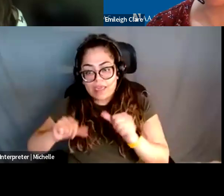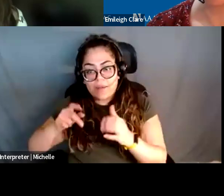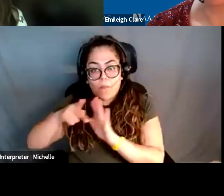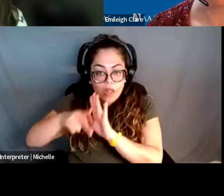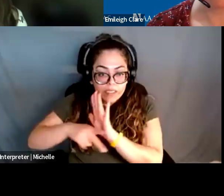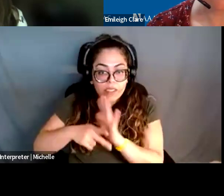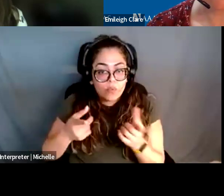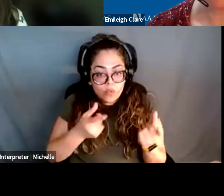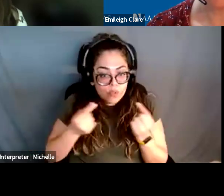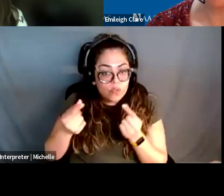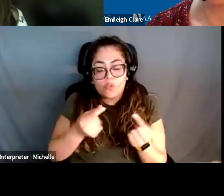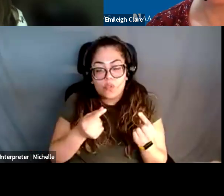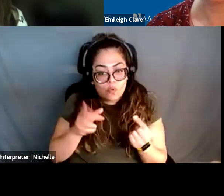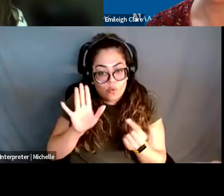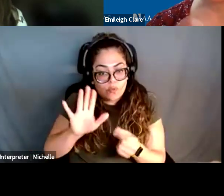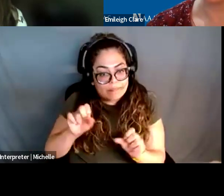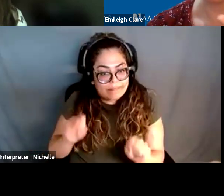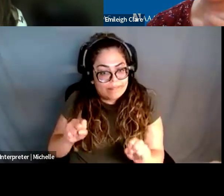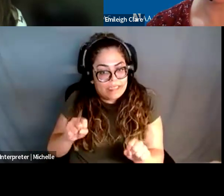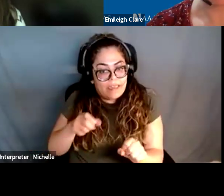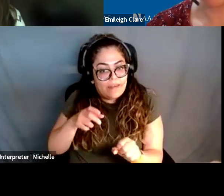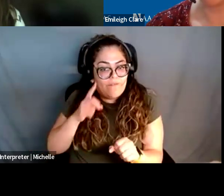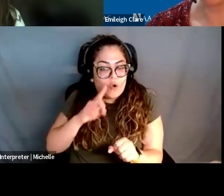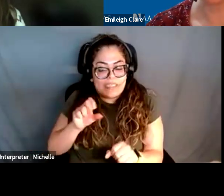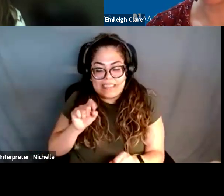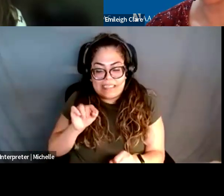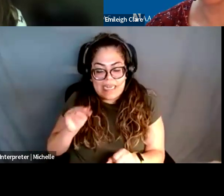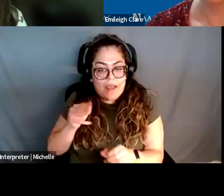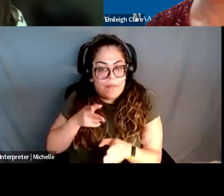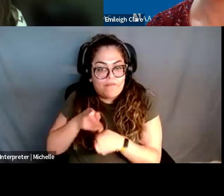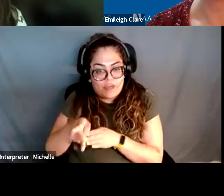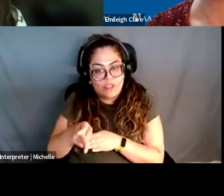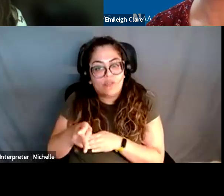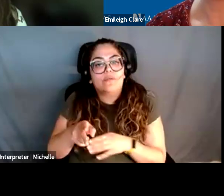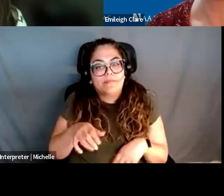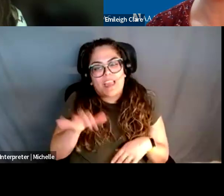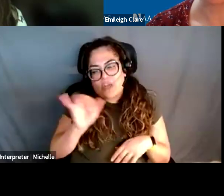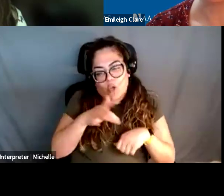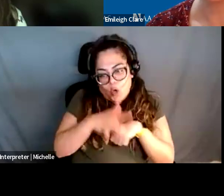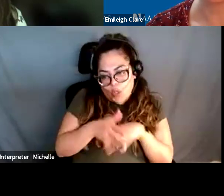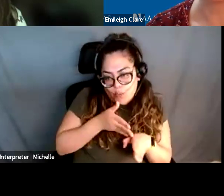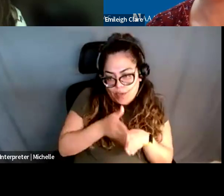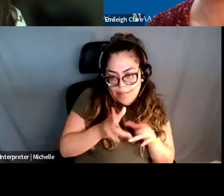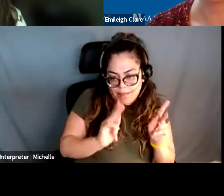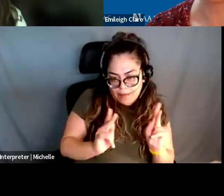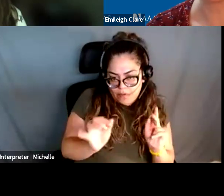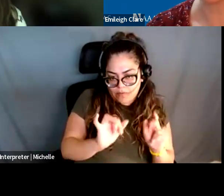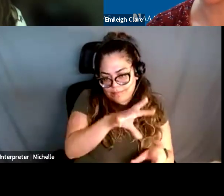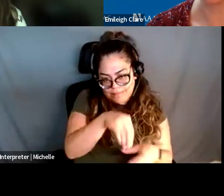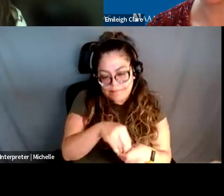capacity as a STEM professional. And that includes early career folks, of course. So like going to an event